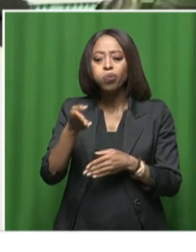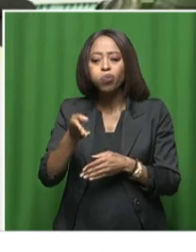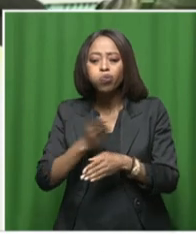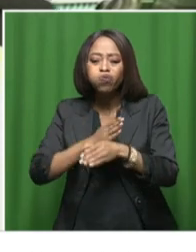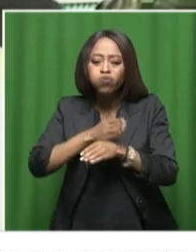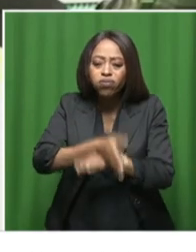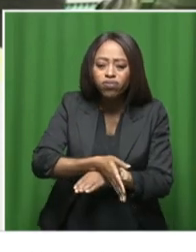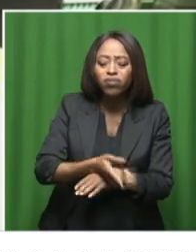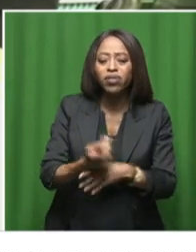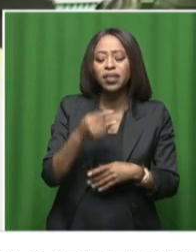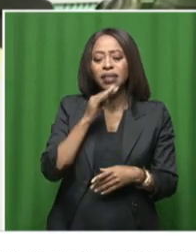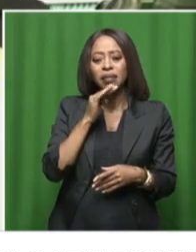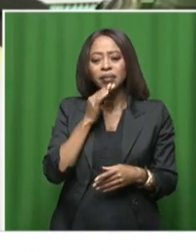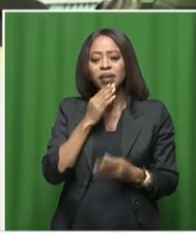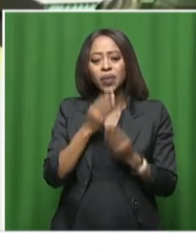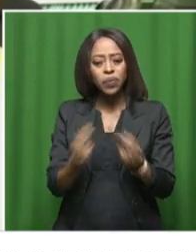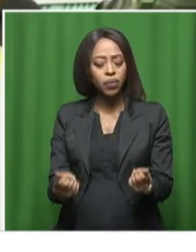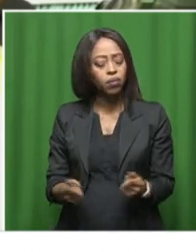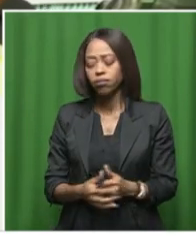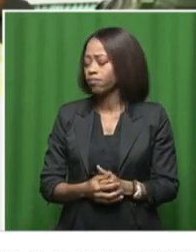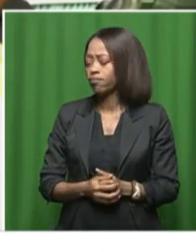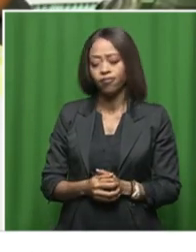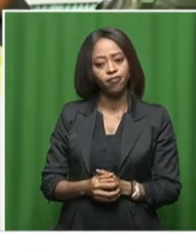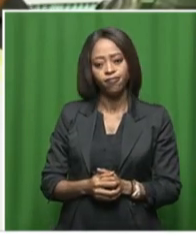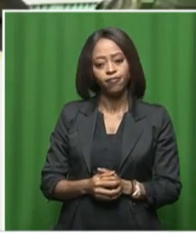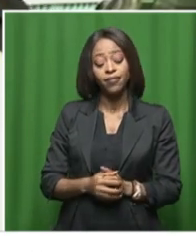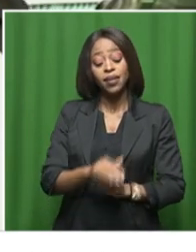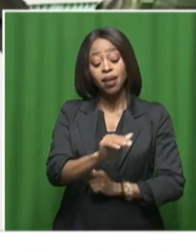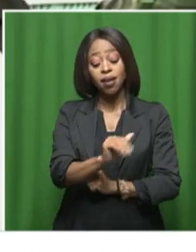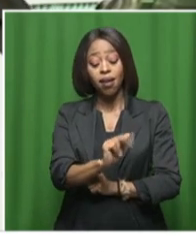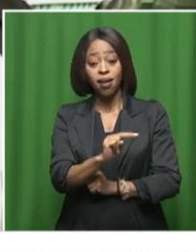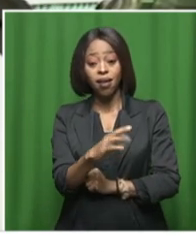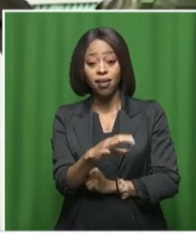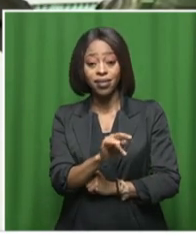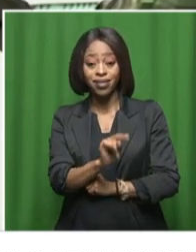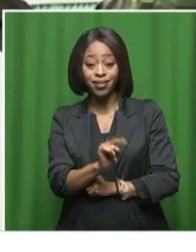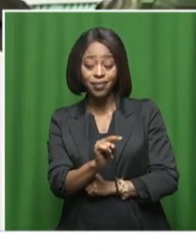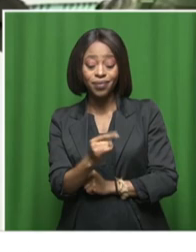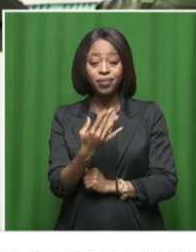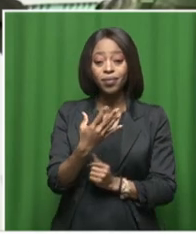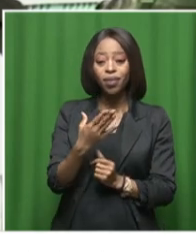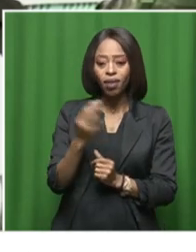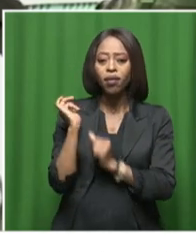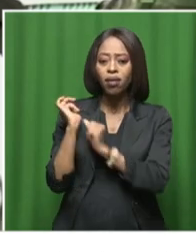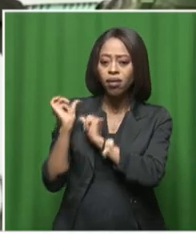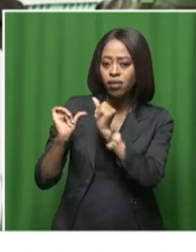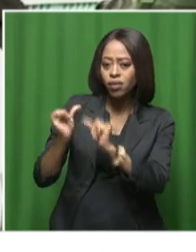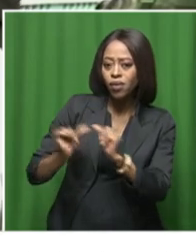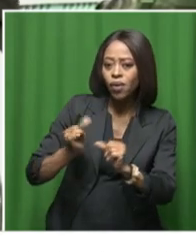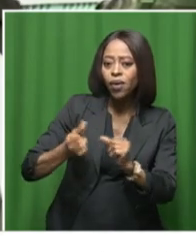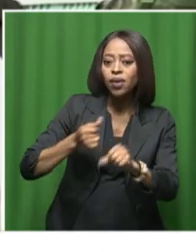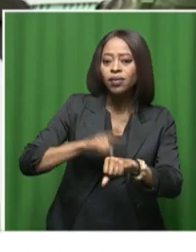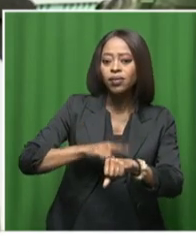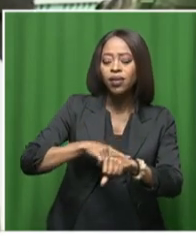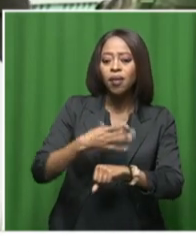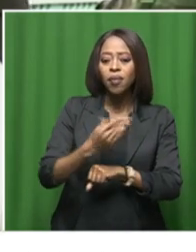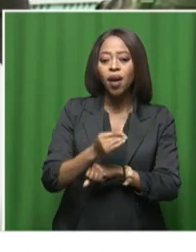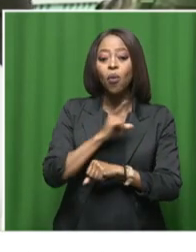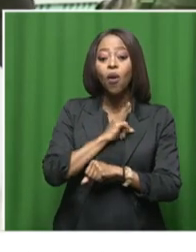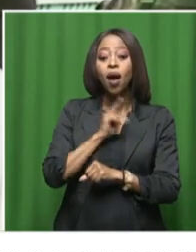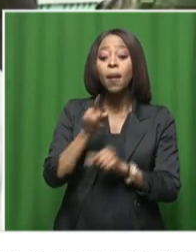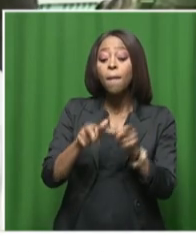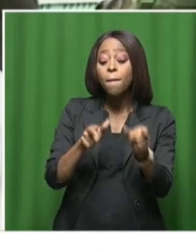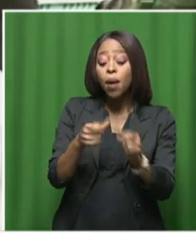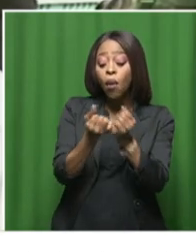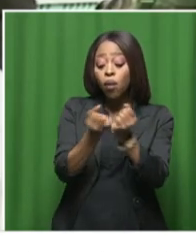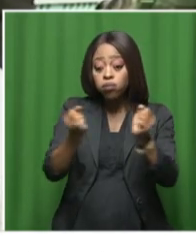30 years and therefore it needs to disappear. I'm saying the ANC has got a historic mission to liberate people, to obliterate